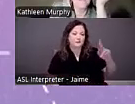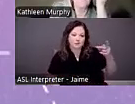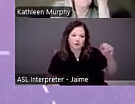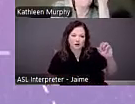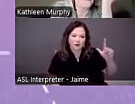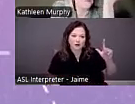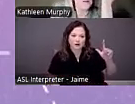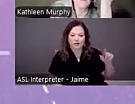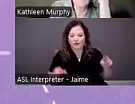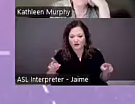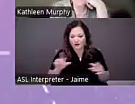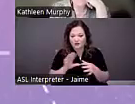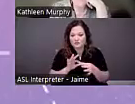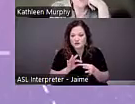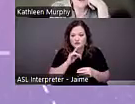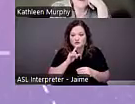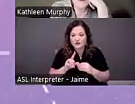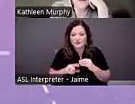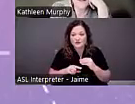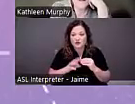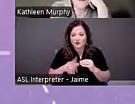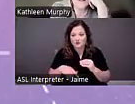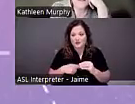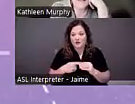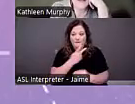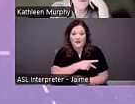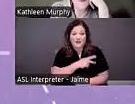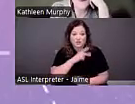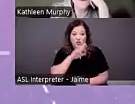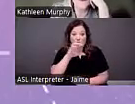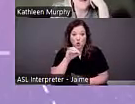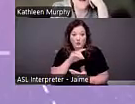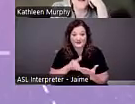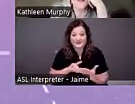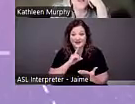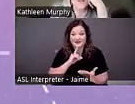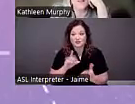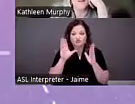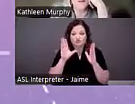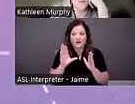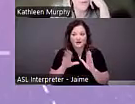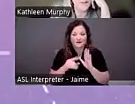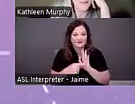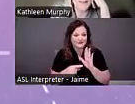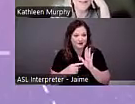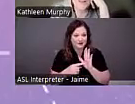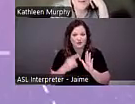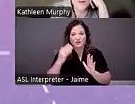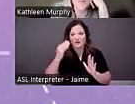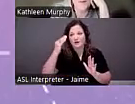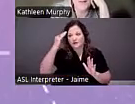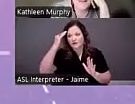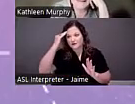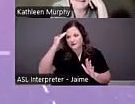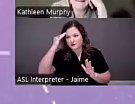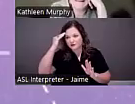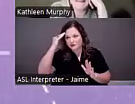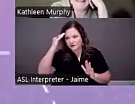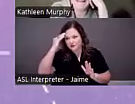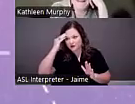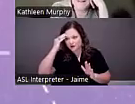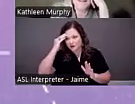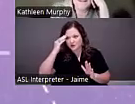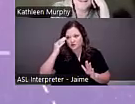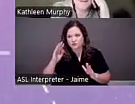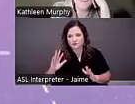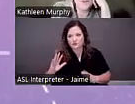pointing out that the process you're using, patient co-design, is a great example of knowledge translation and knowledge mobilization. So I think